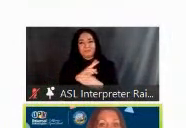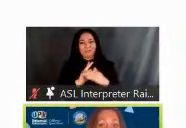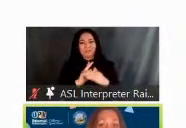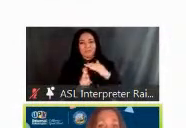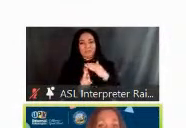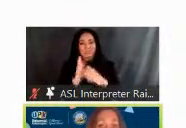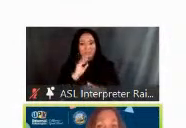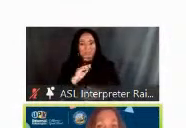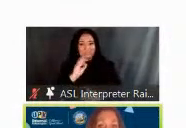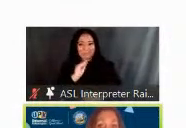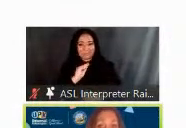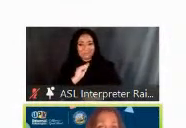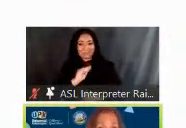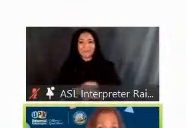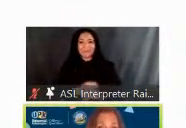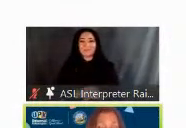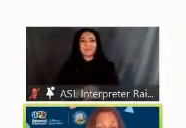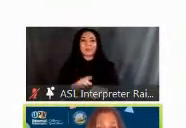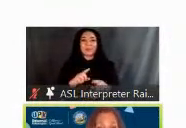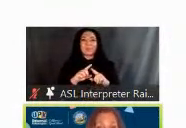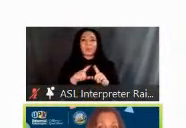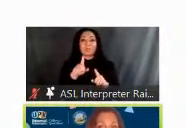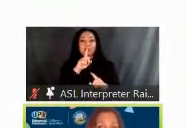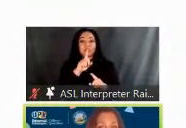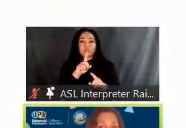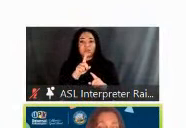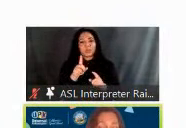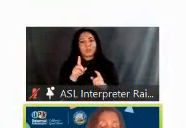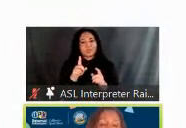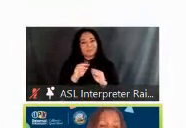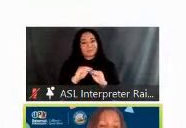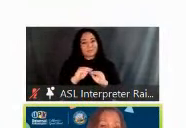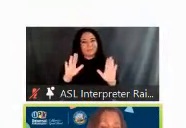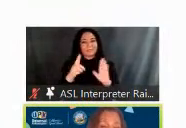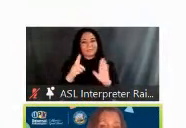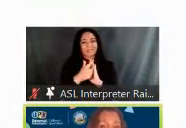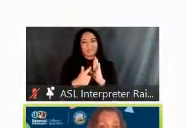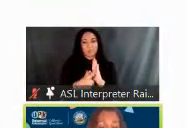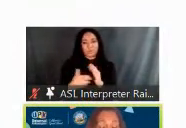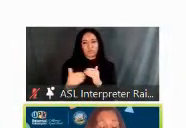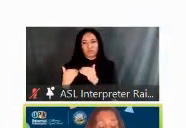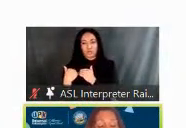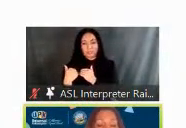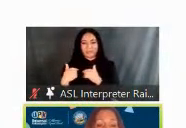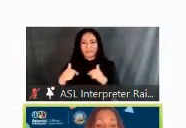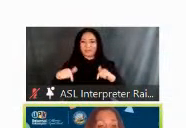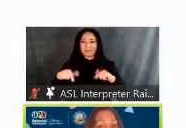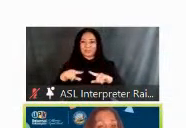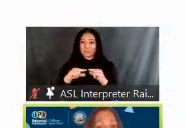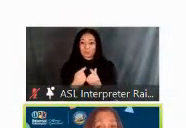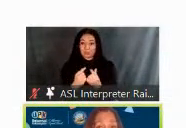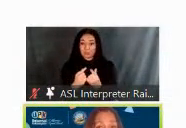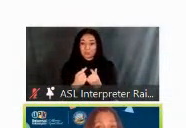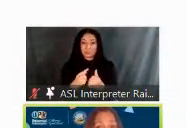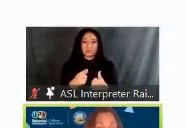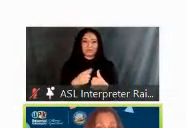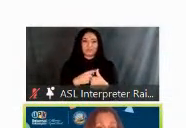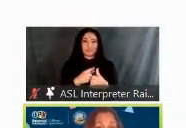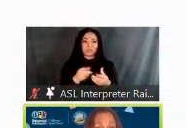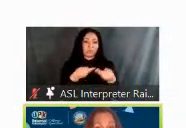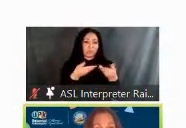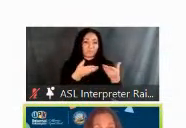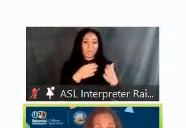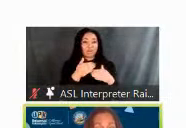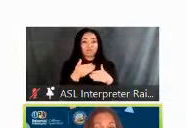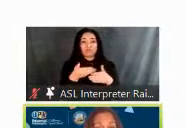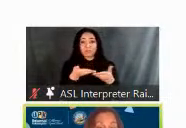that note, we want to make clear the statutory charge outlined for this group. This group is charged with first, providing recommendations